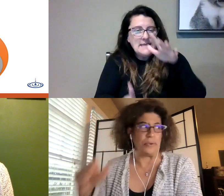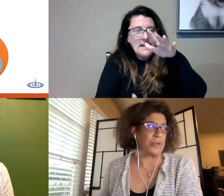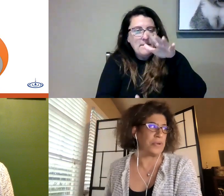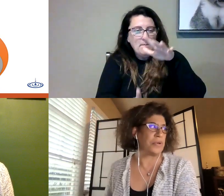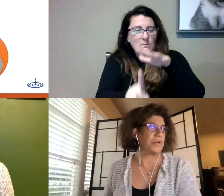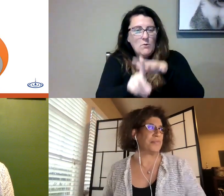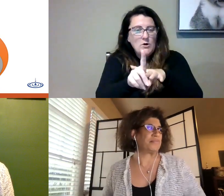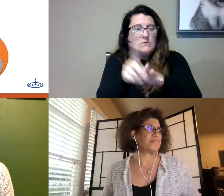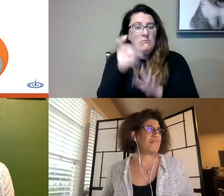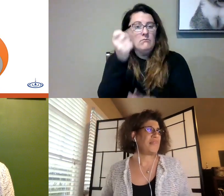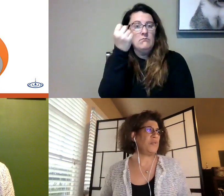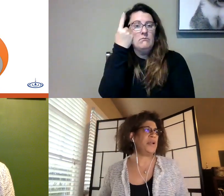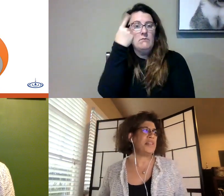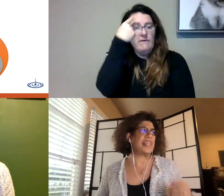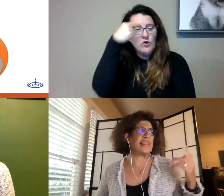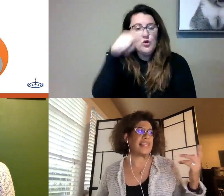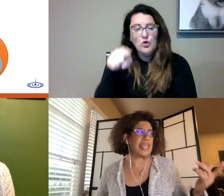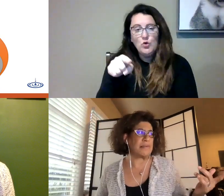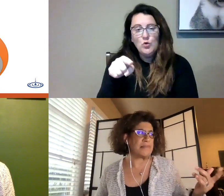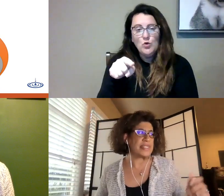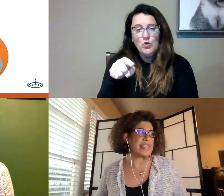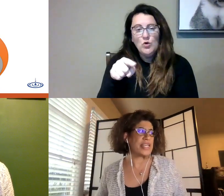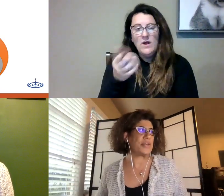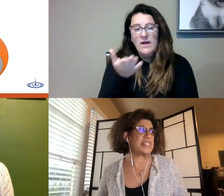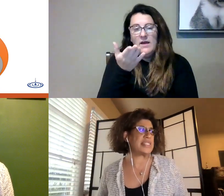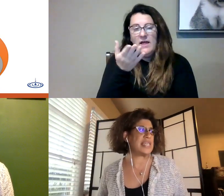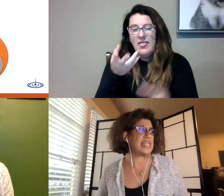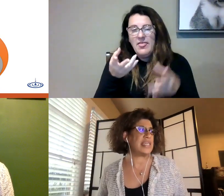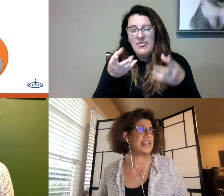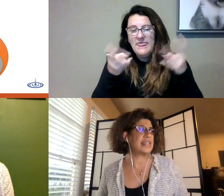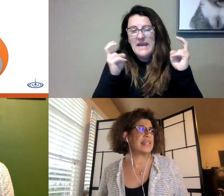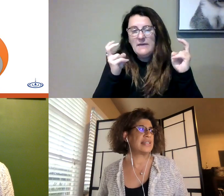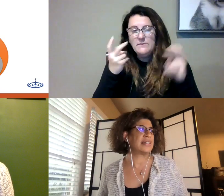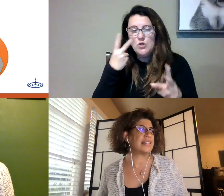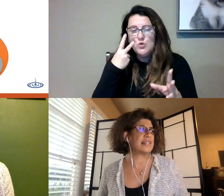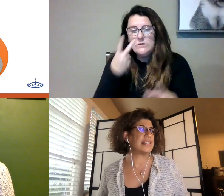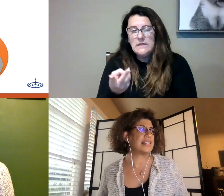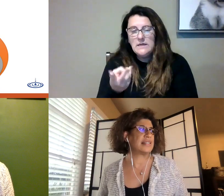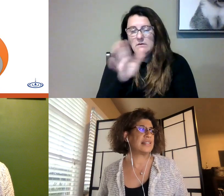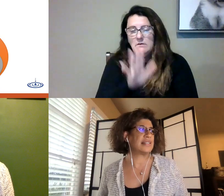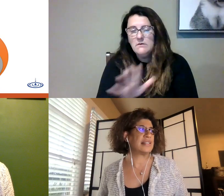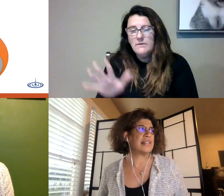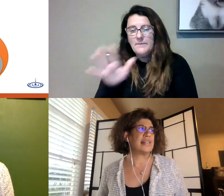you? What are the themes that you could see